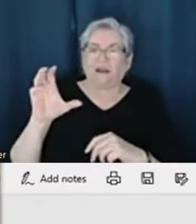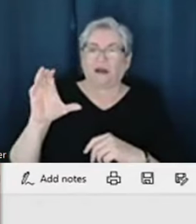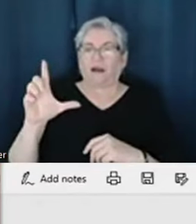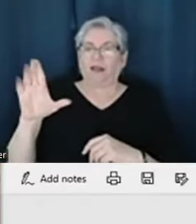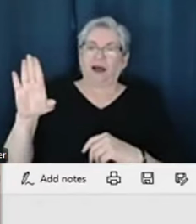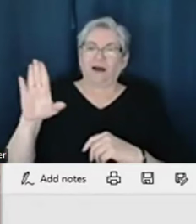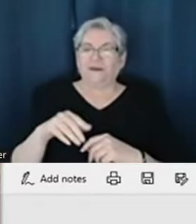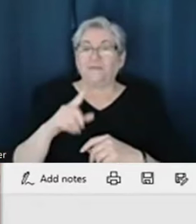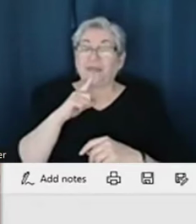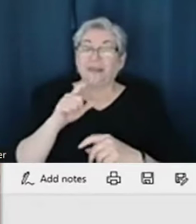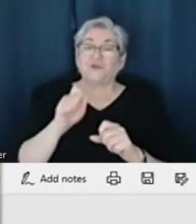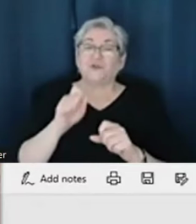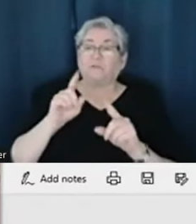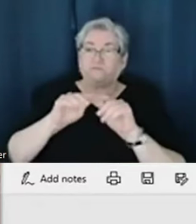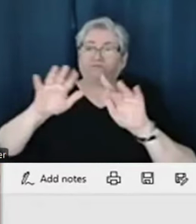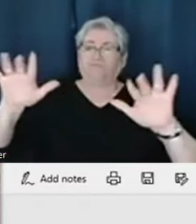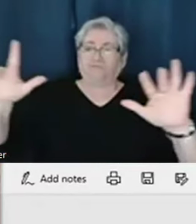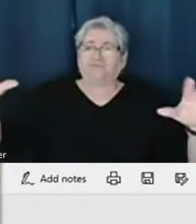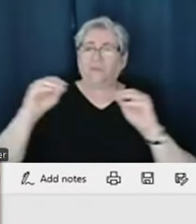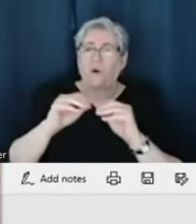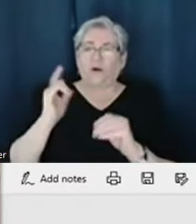further today. Okay.